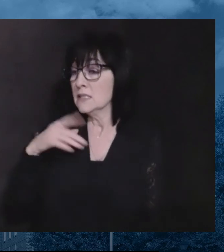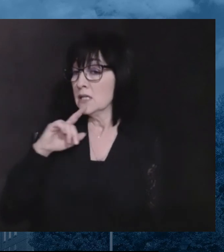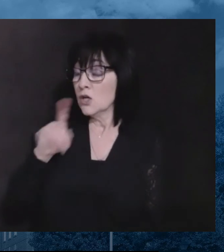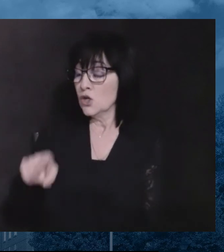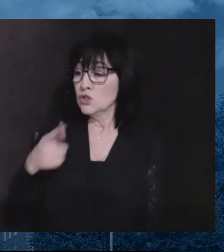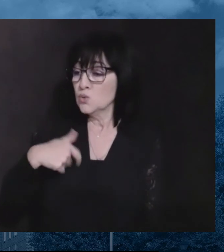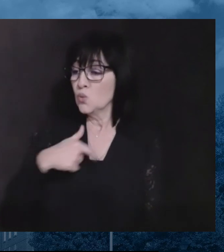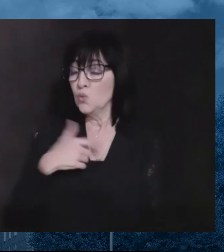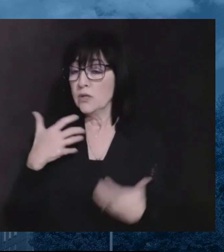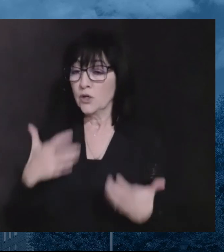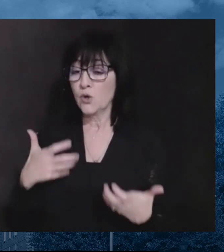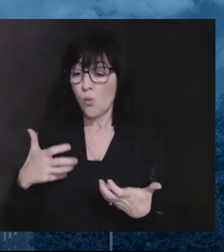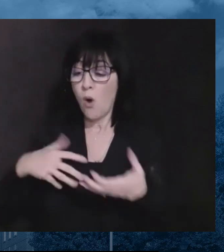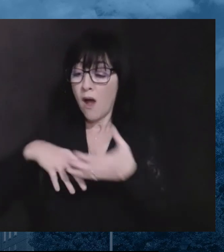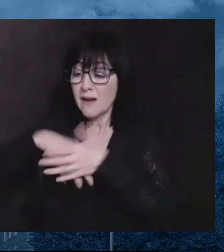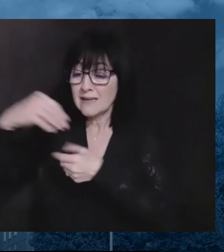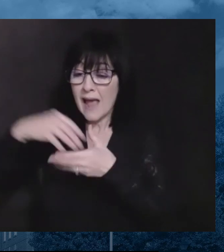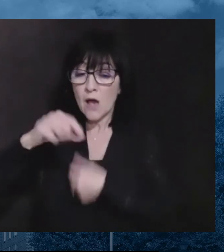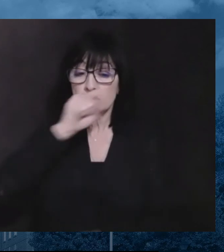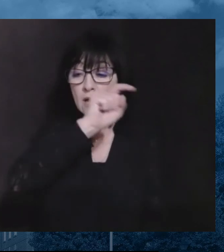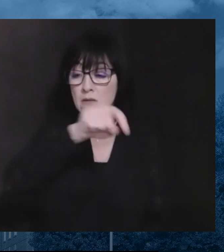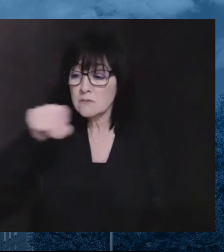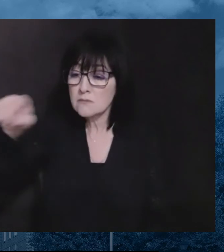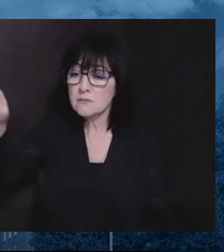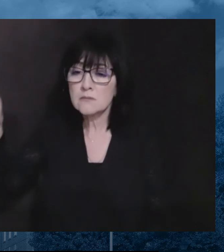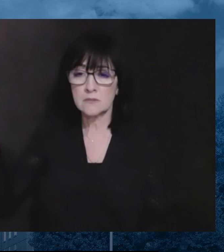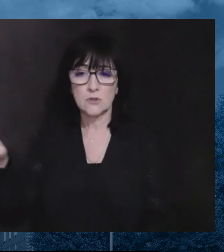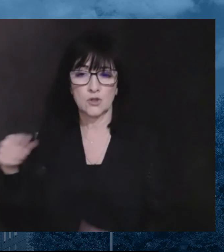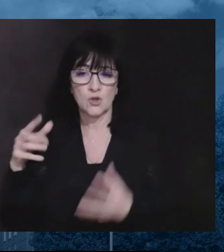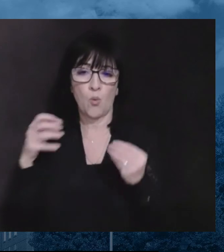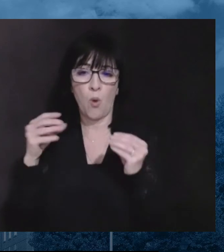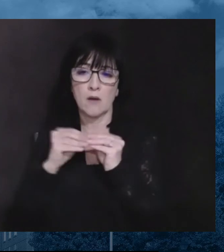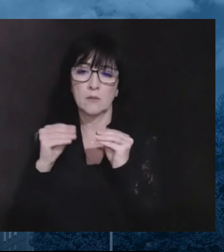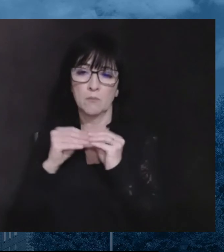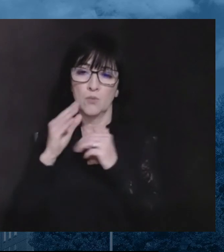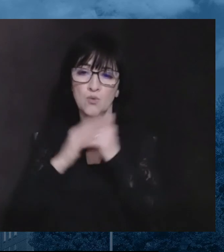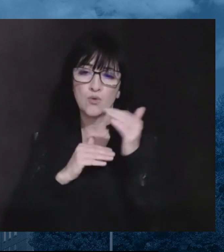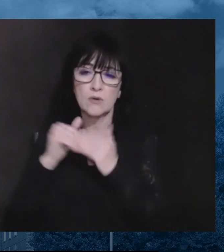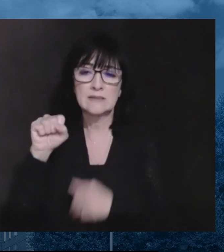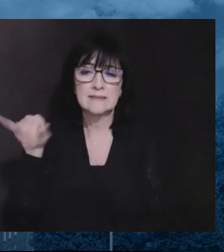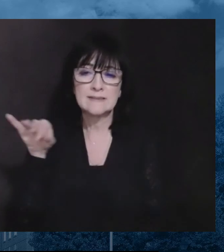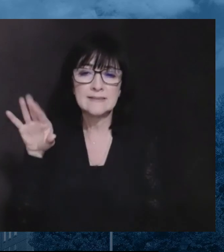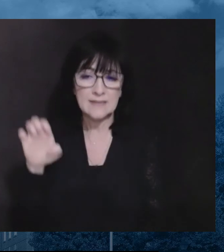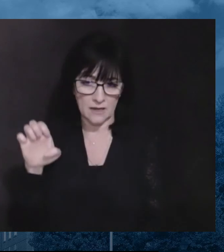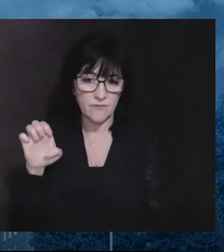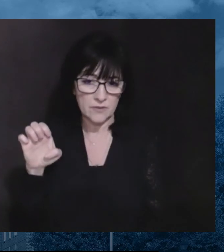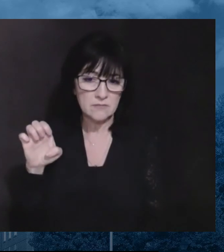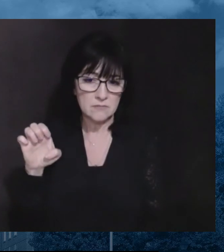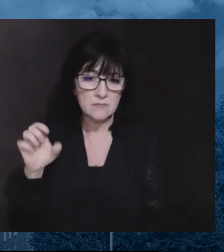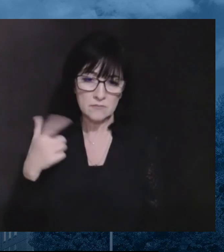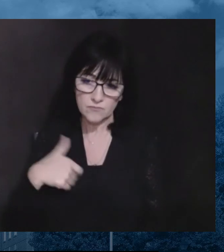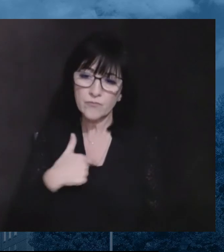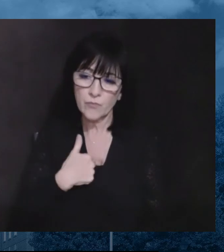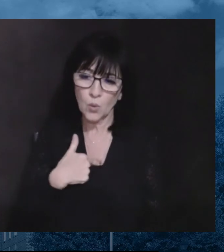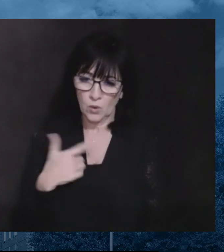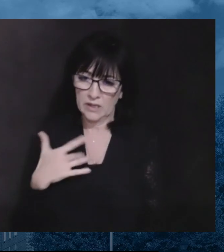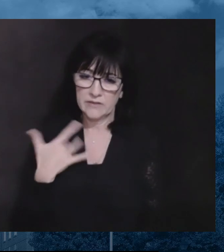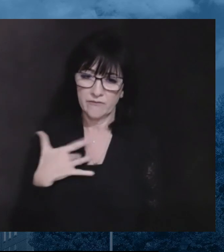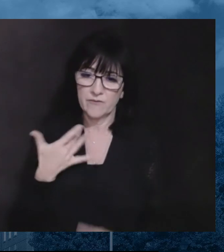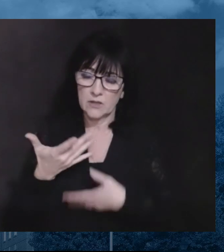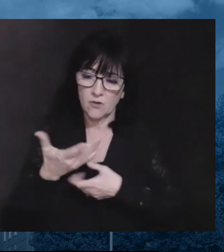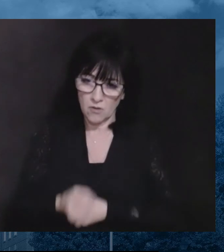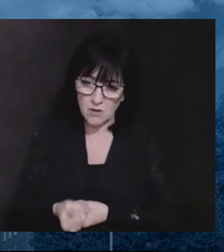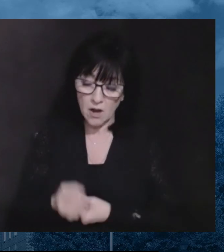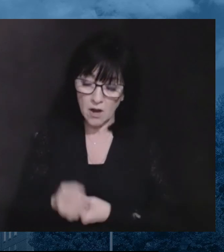to communicate that schools are safer for those reasons, that they're structured, that children are wearing masks,